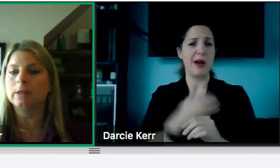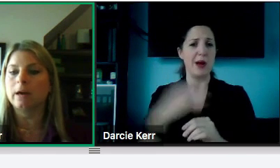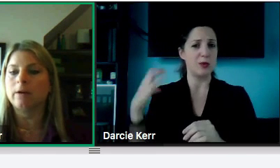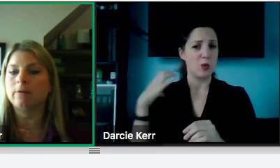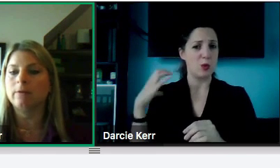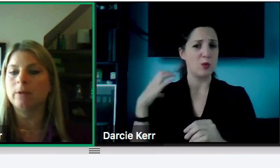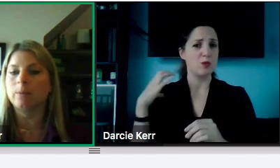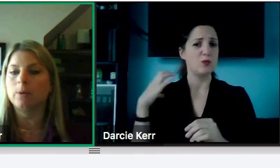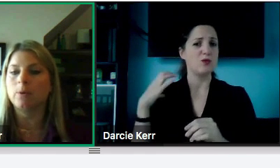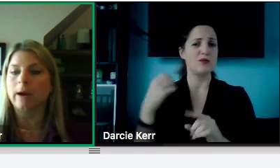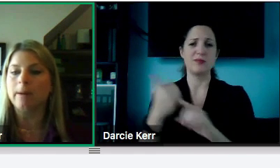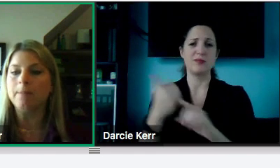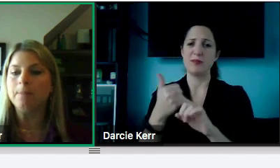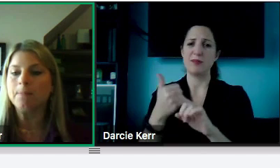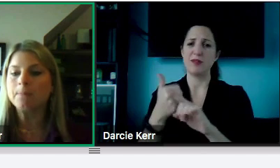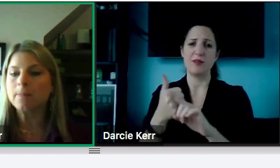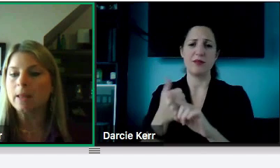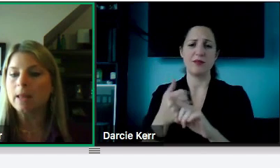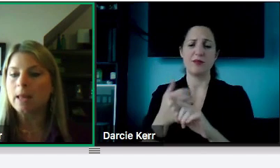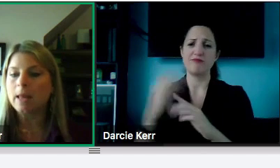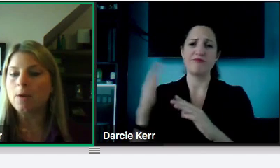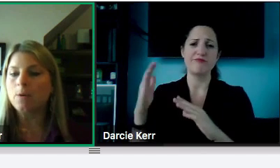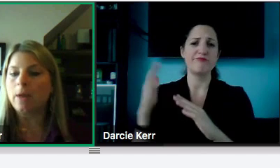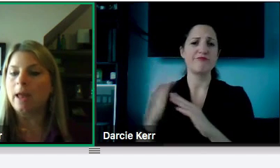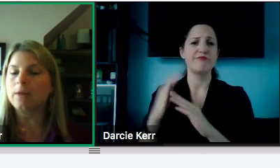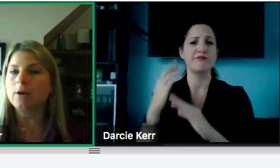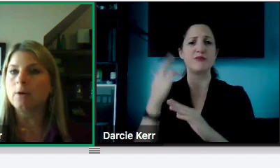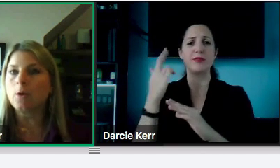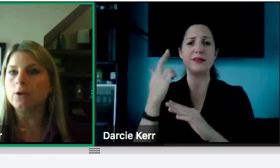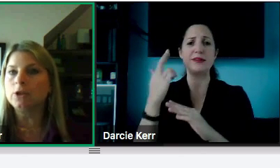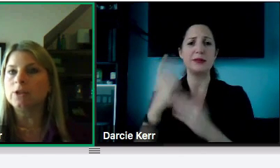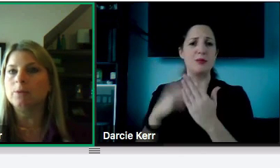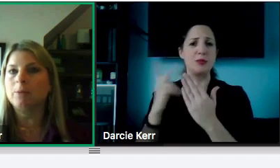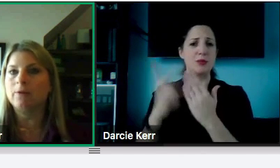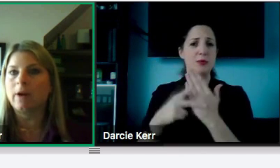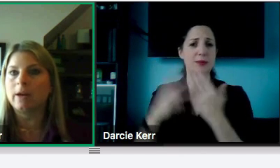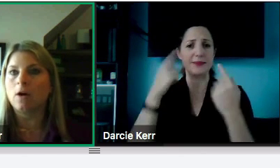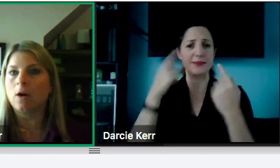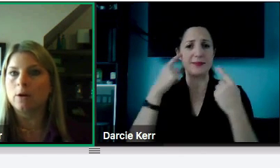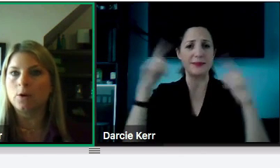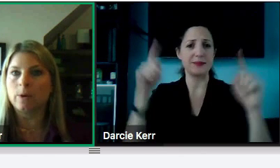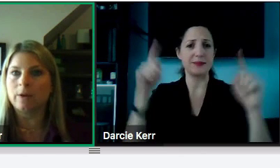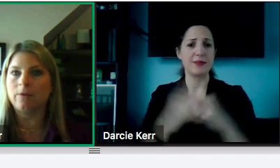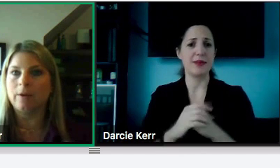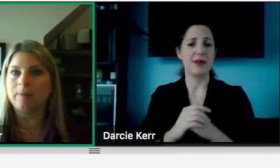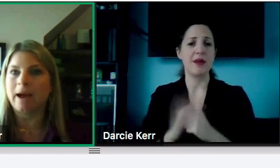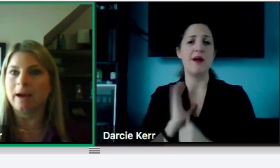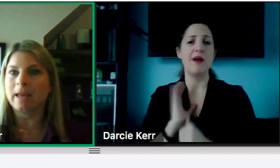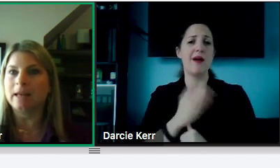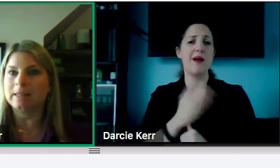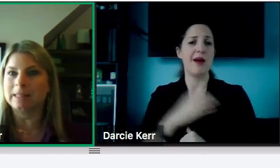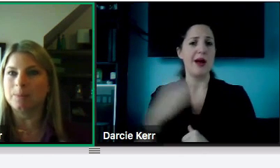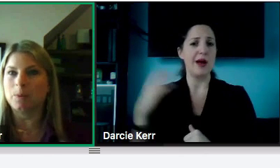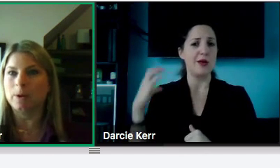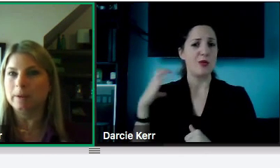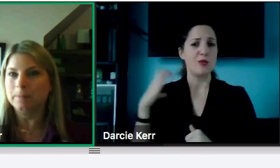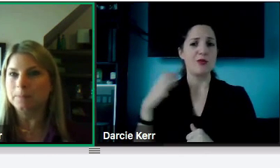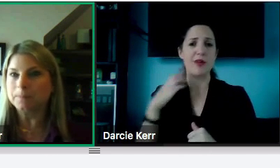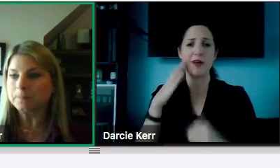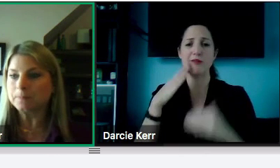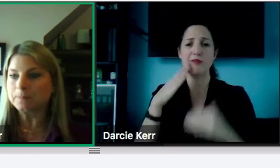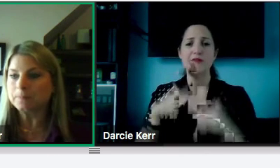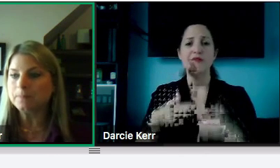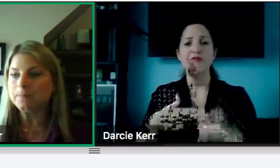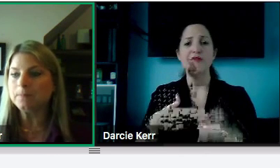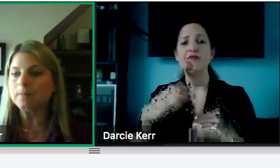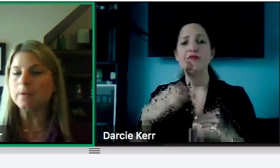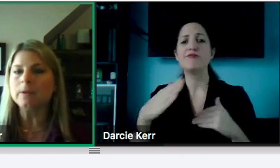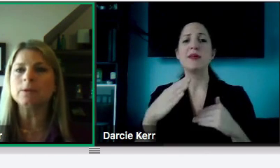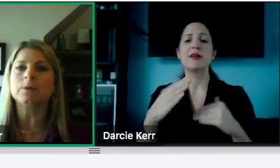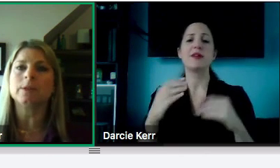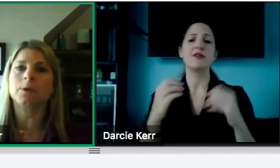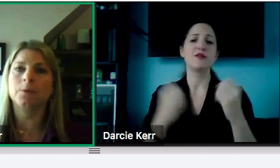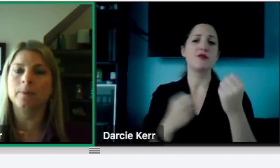final component of the program. And our coaches are providing ongoing feedback and support. So it's